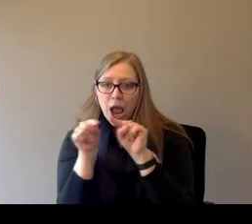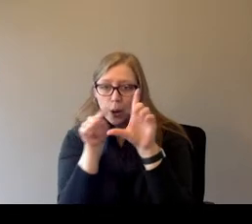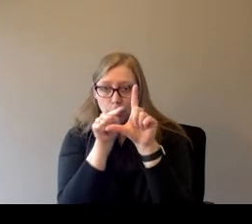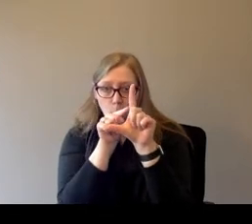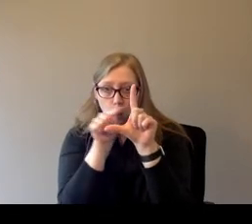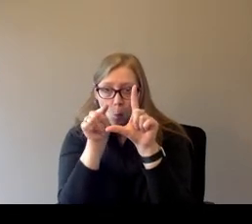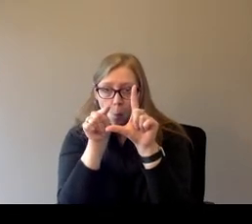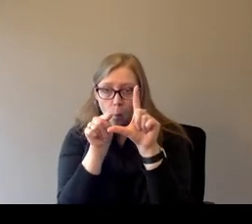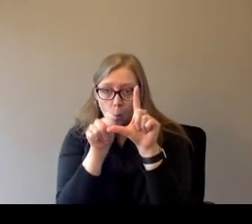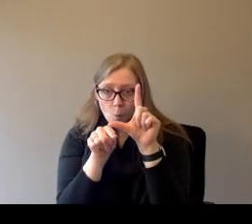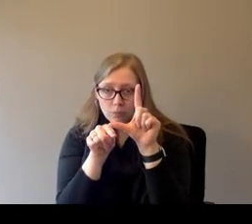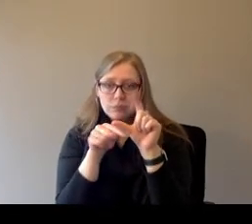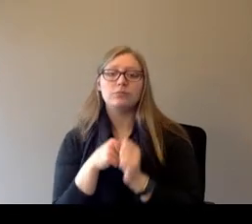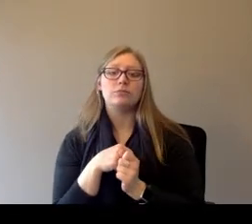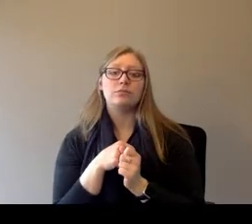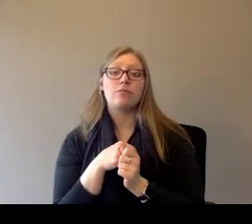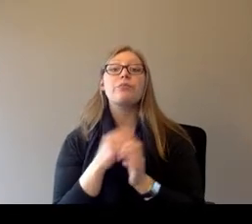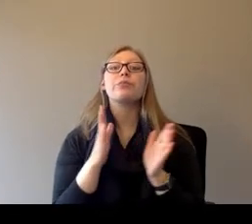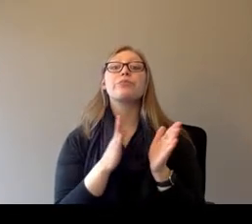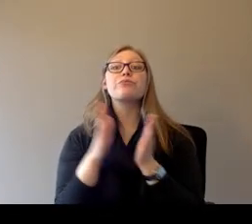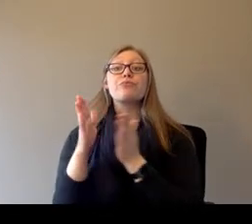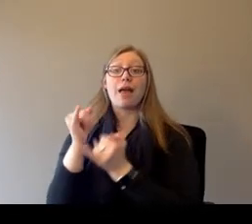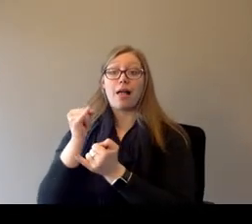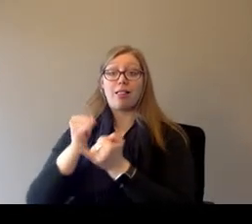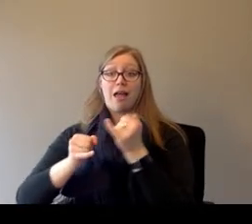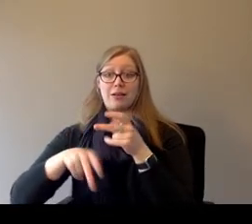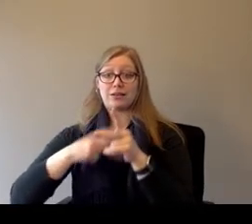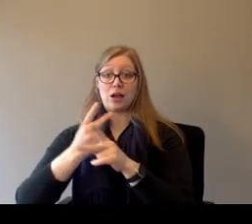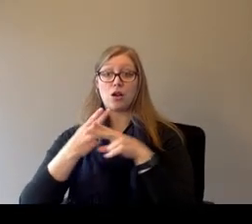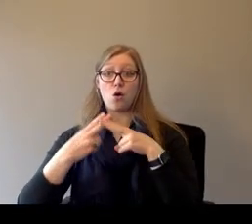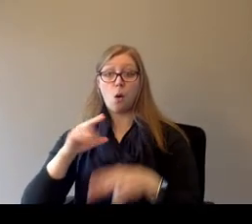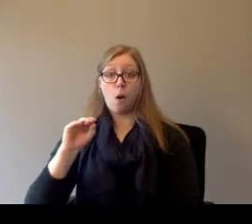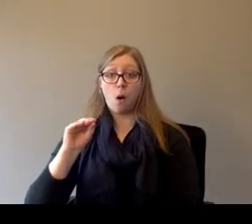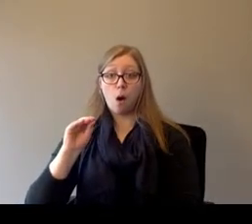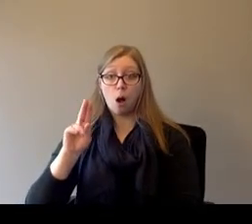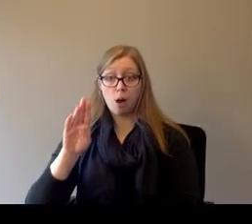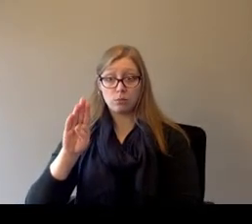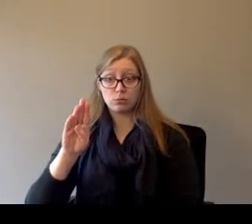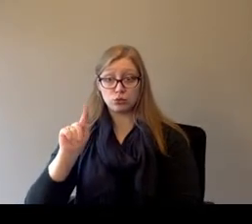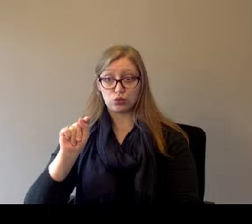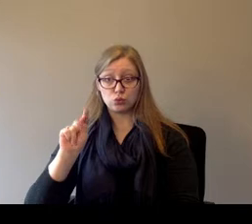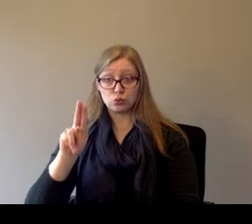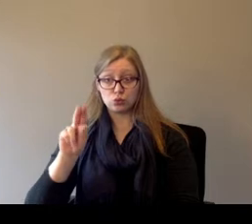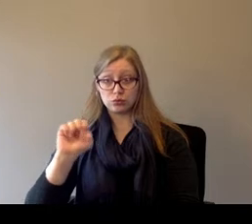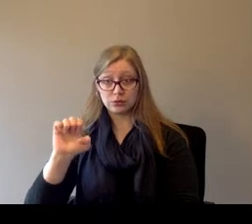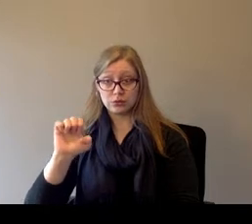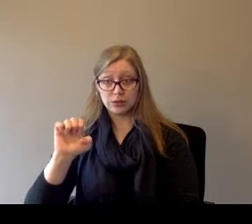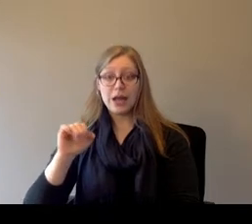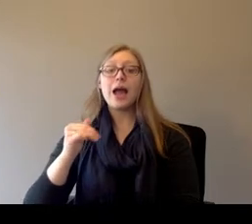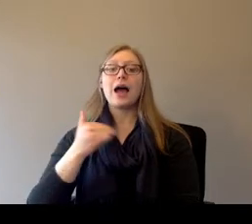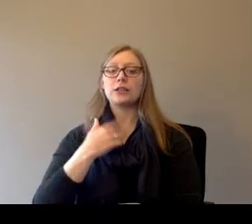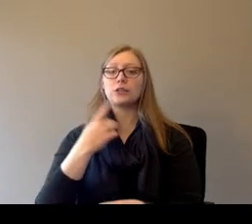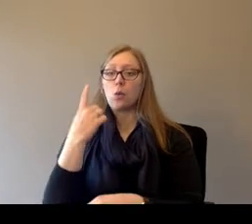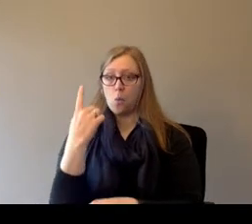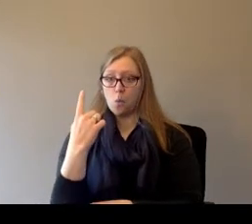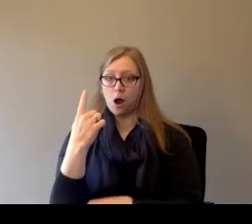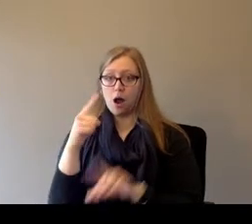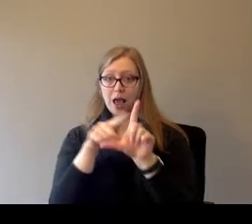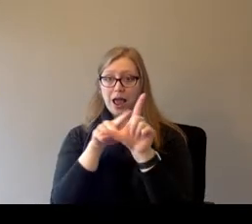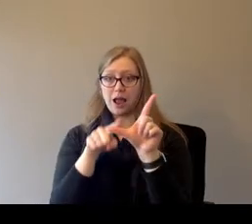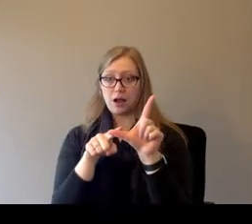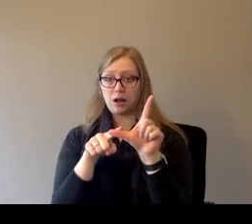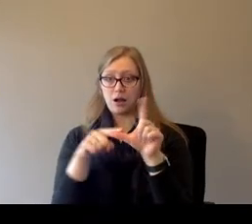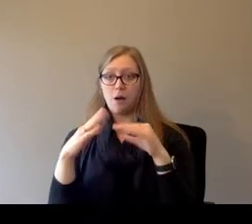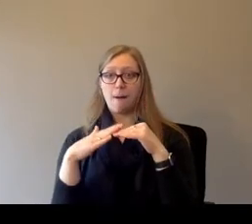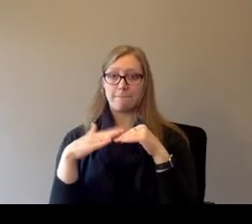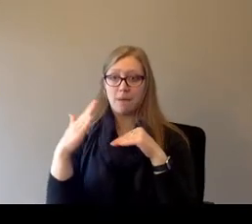an obtuse triangle, and an obtuse triangle has one angle that is greater than 90 degrees. So those are